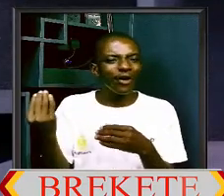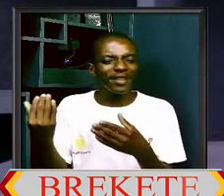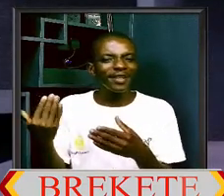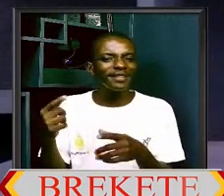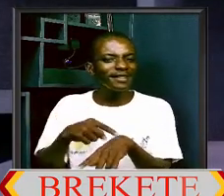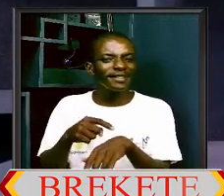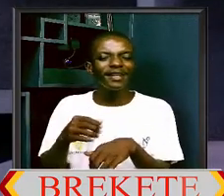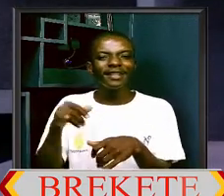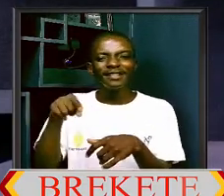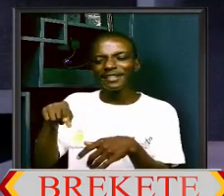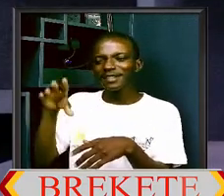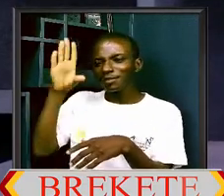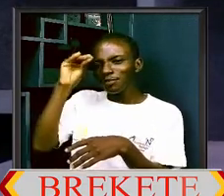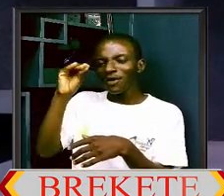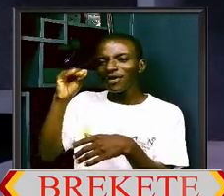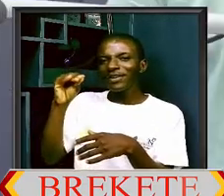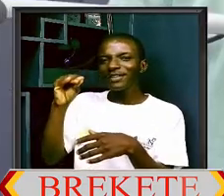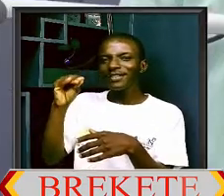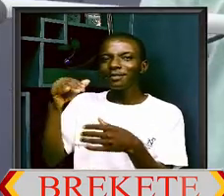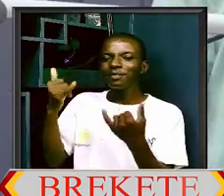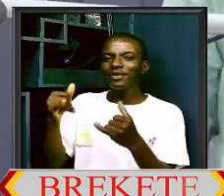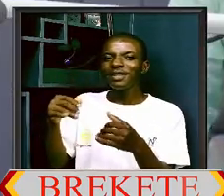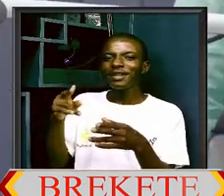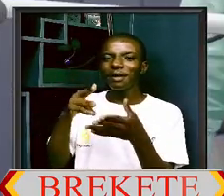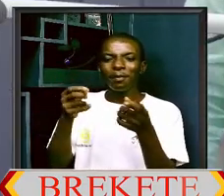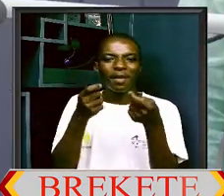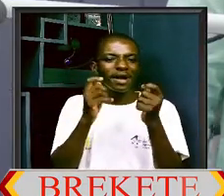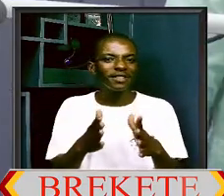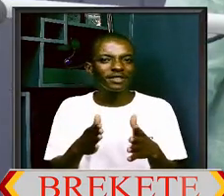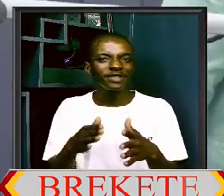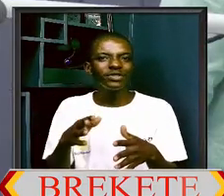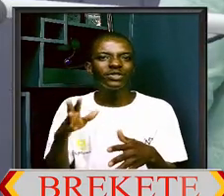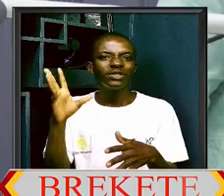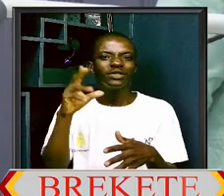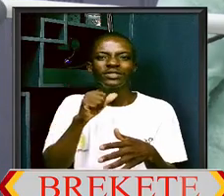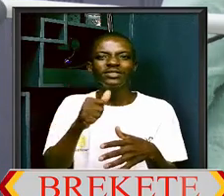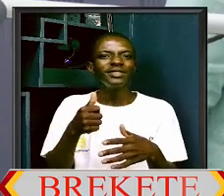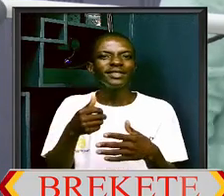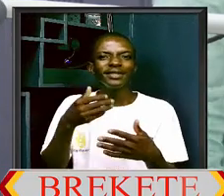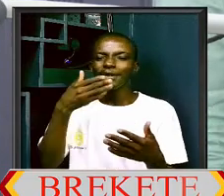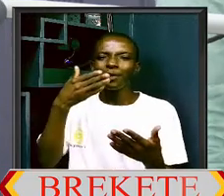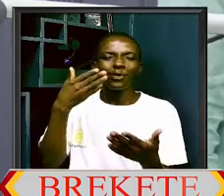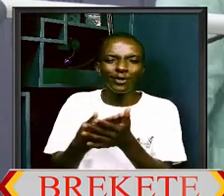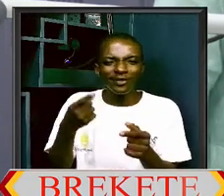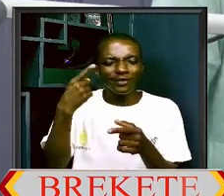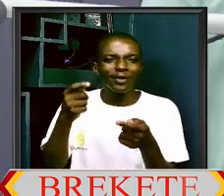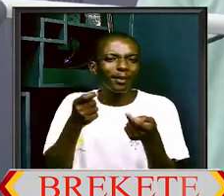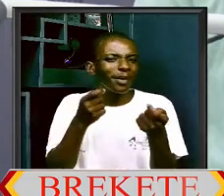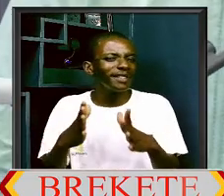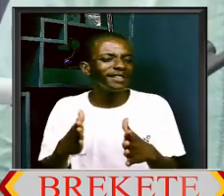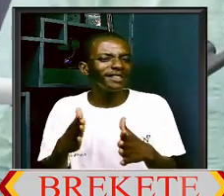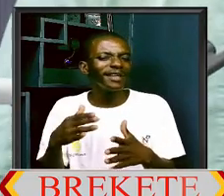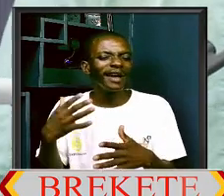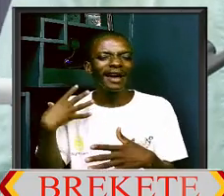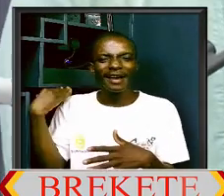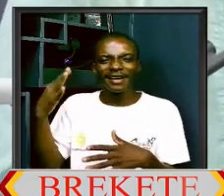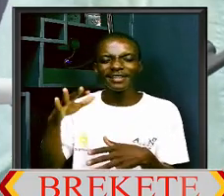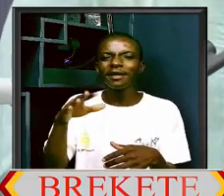this boy I play manager for the other my own p no good for Angel manager